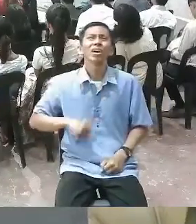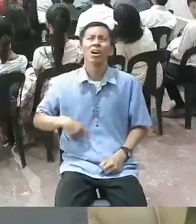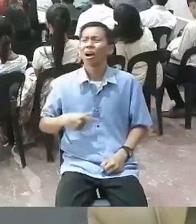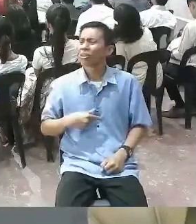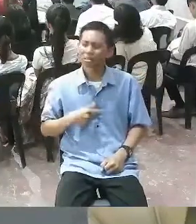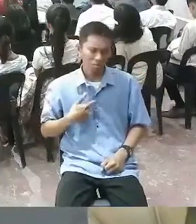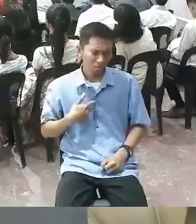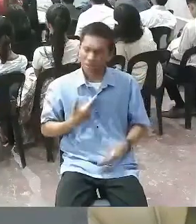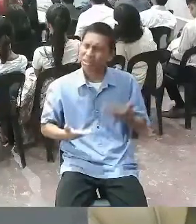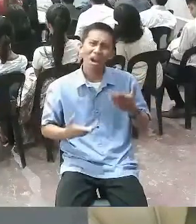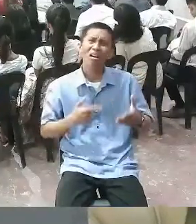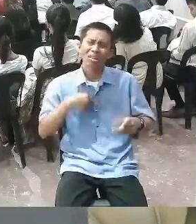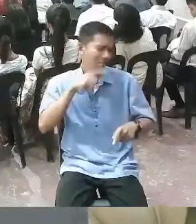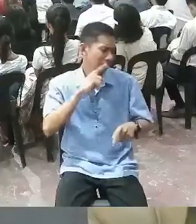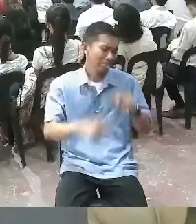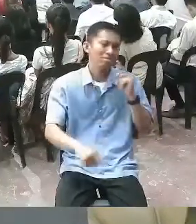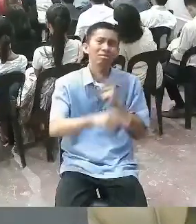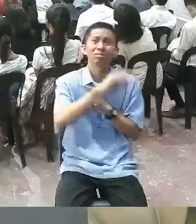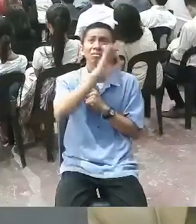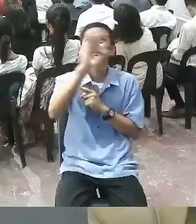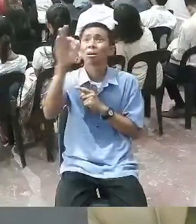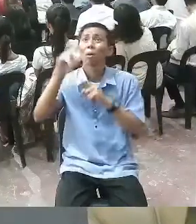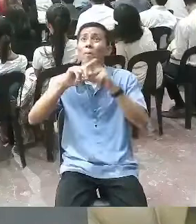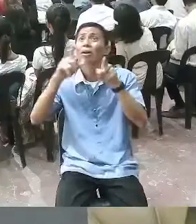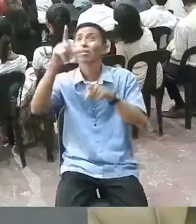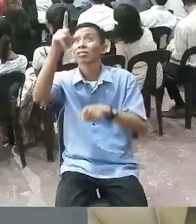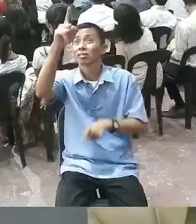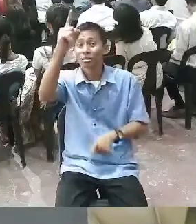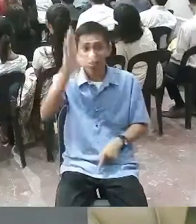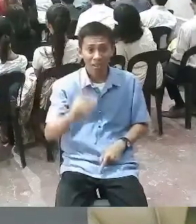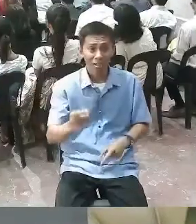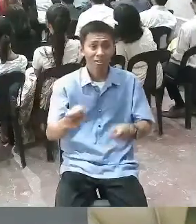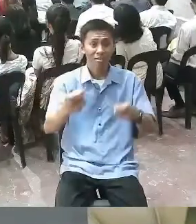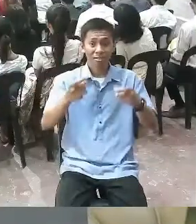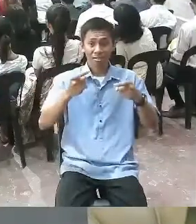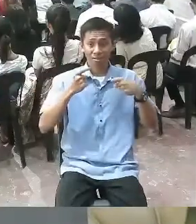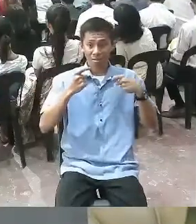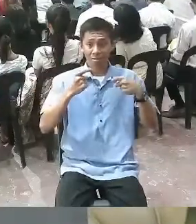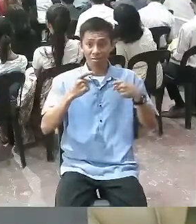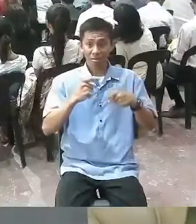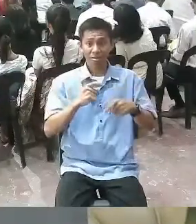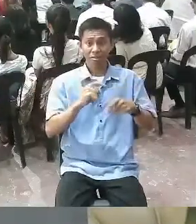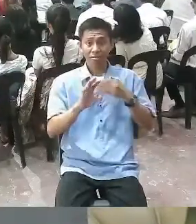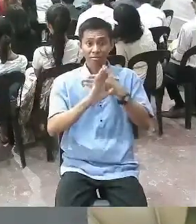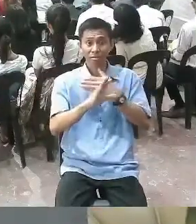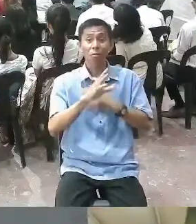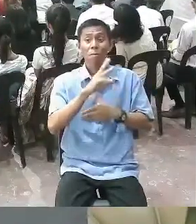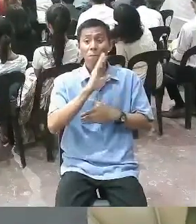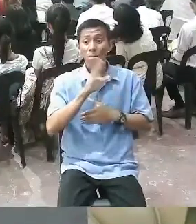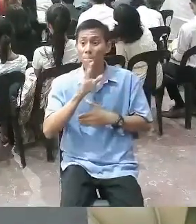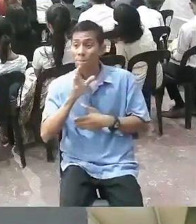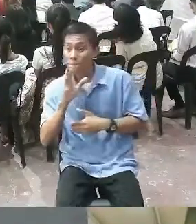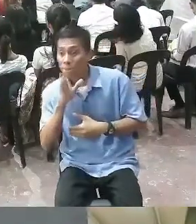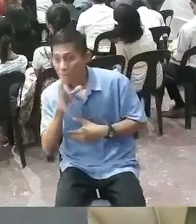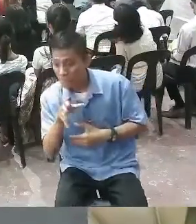preach again. But the Lord slowly gave me my speech back, and my wife,